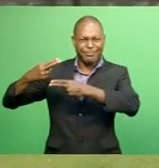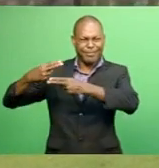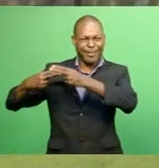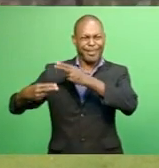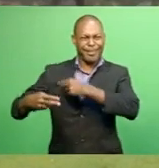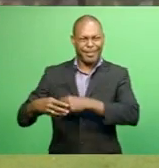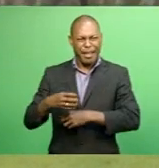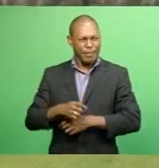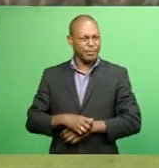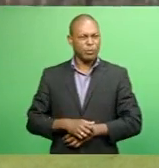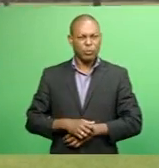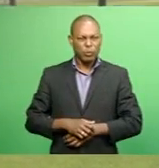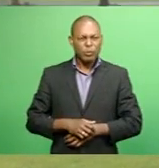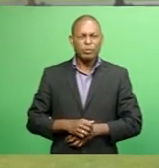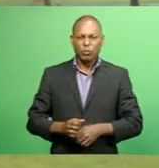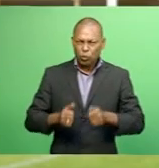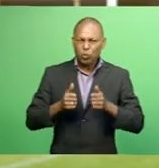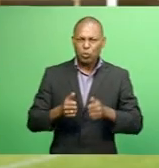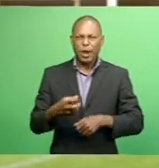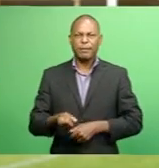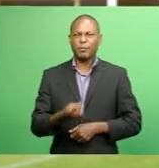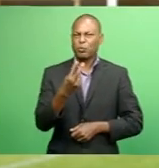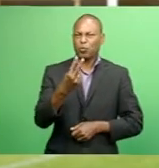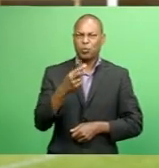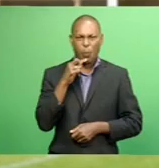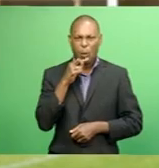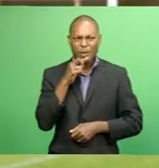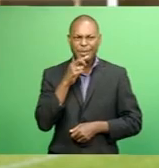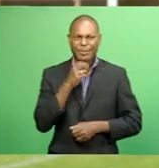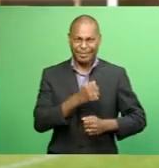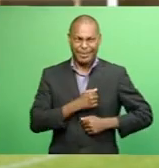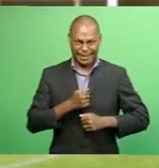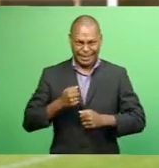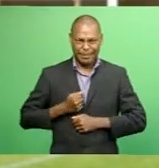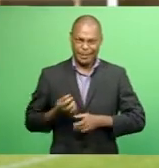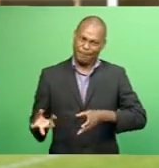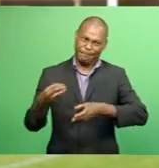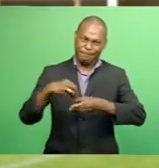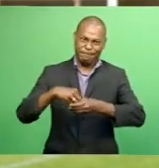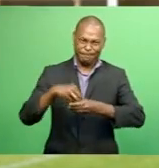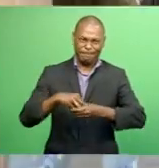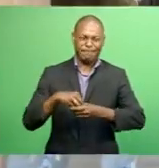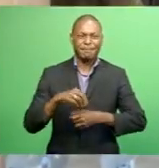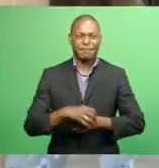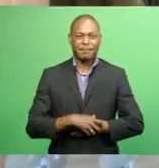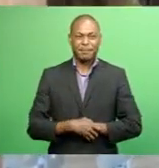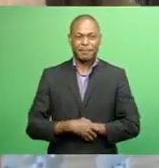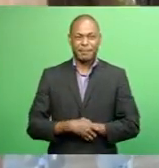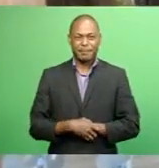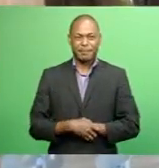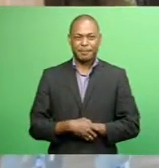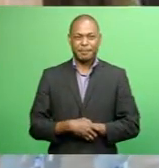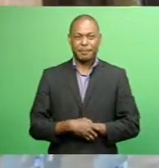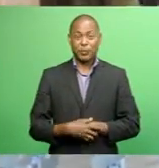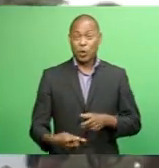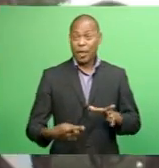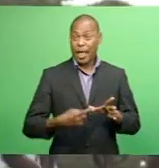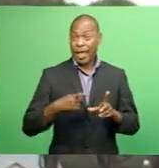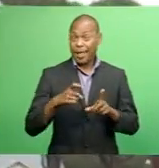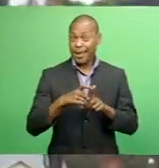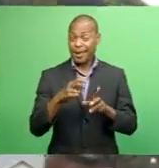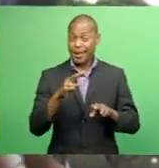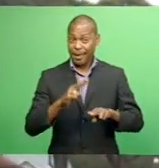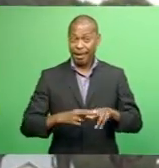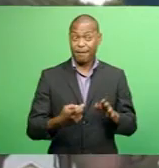it's probably fitting that we've got 2 boys from the army that's in our team. You know, so they've been pretty excited to come out here today too. The ADFRL will carry